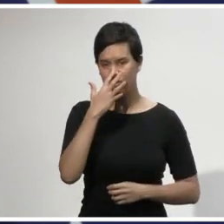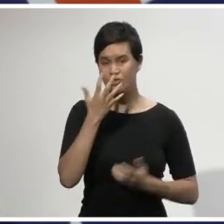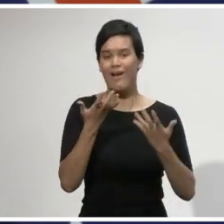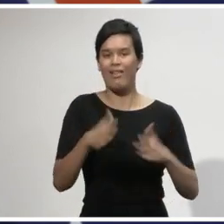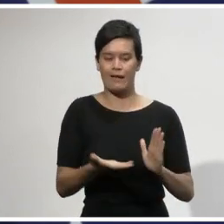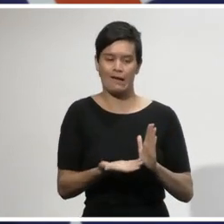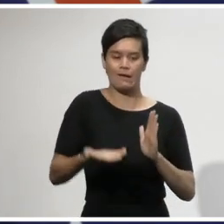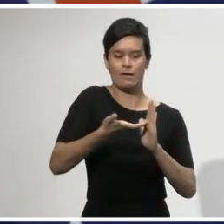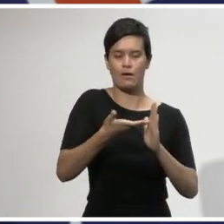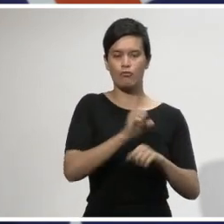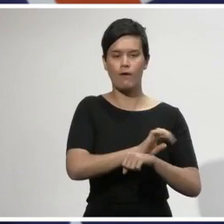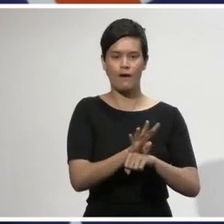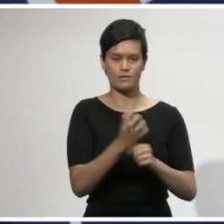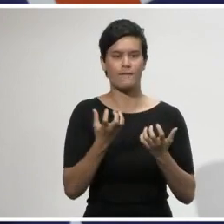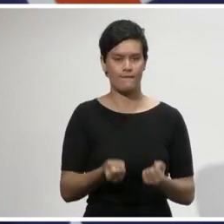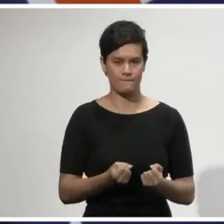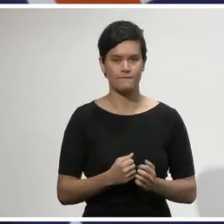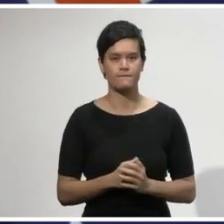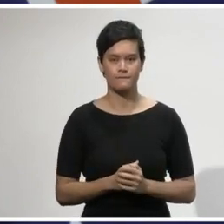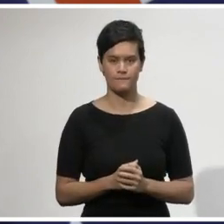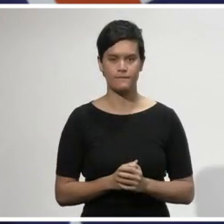for COVID-19 this week.